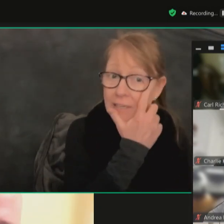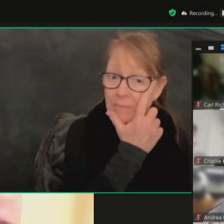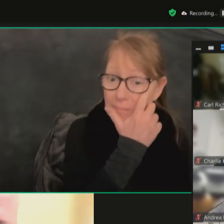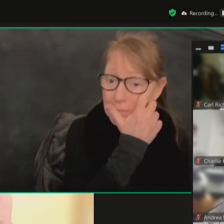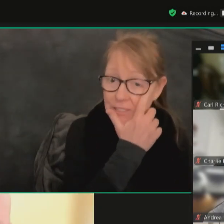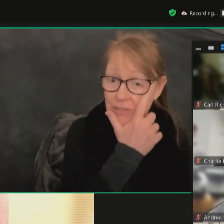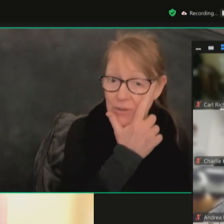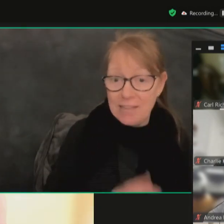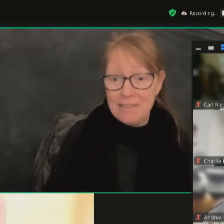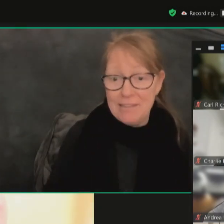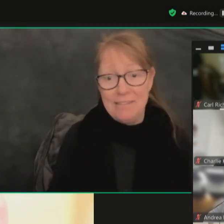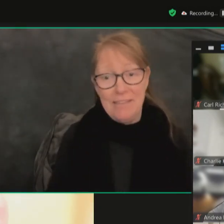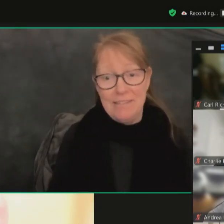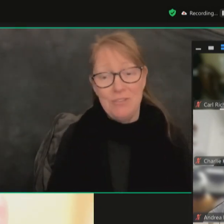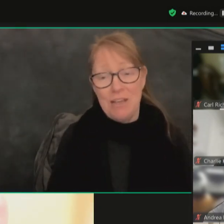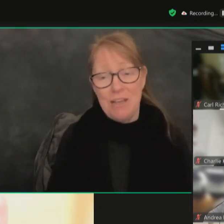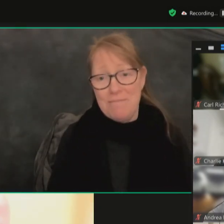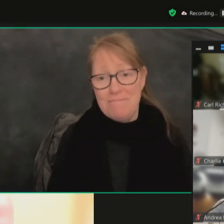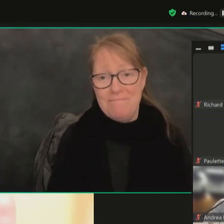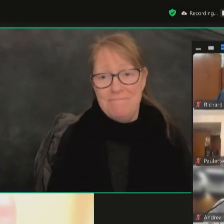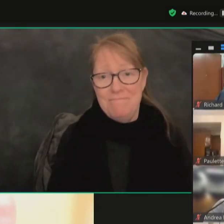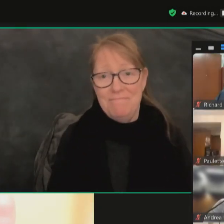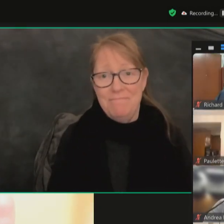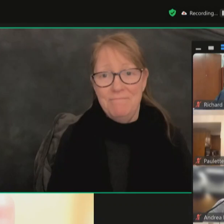Jerry, please go ahead. Thank you, Tara.